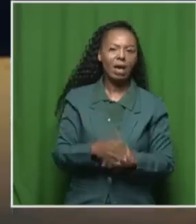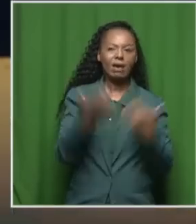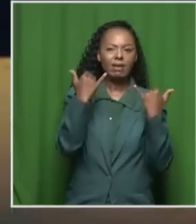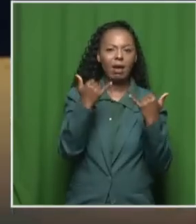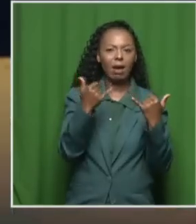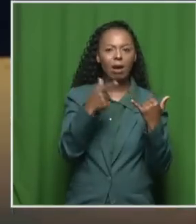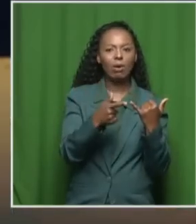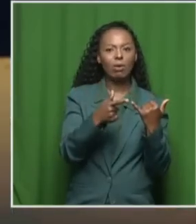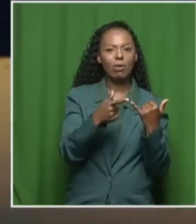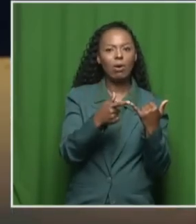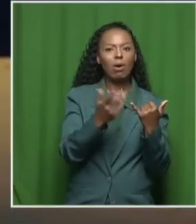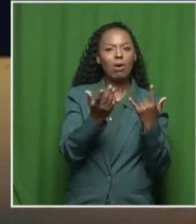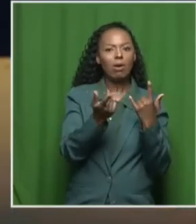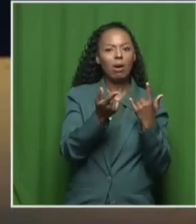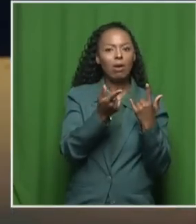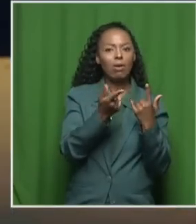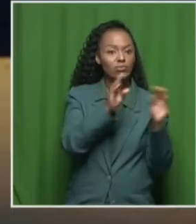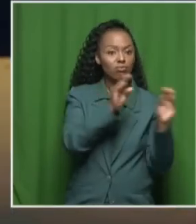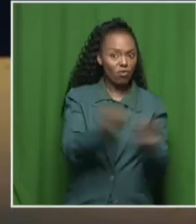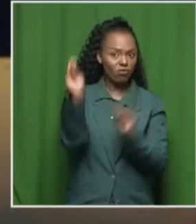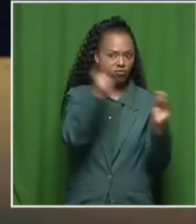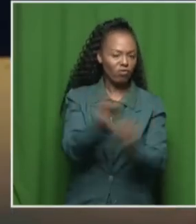being evacuated to, Mr. Sibiya?